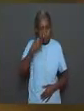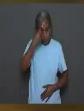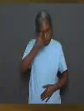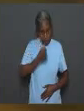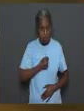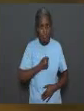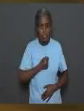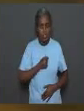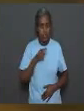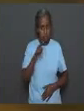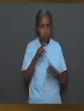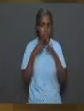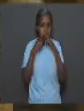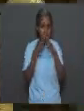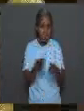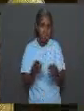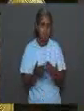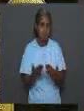confident you can answer it.